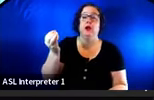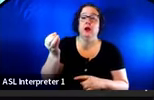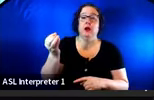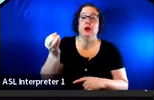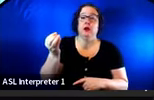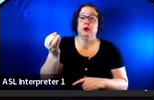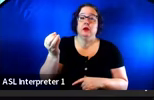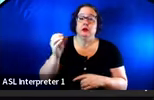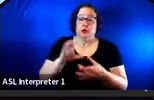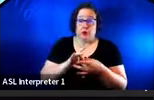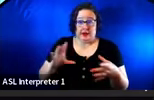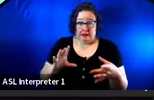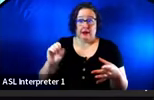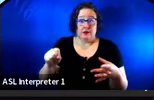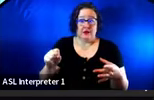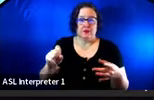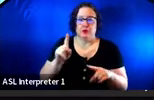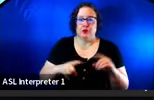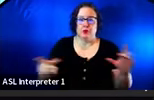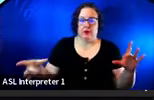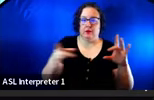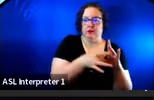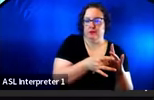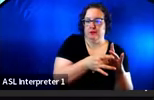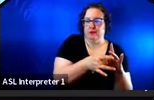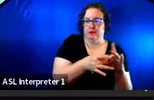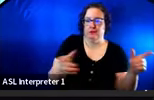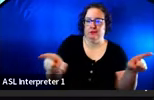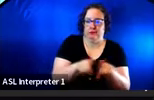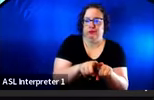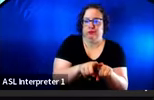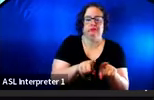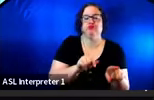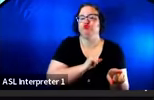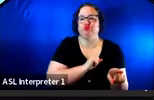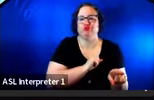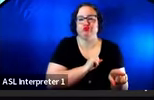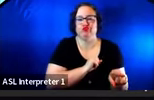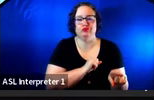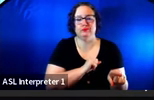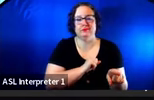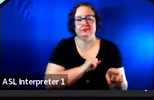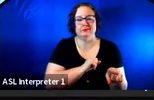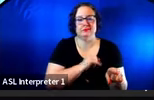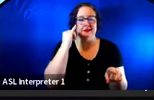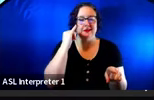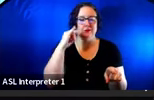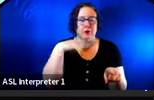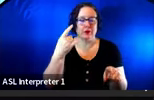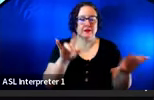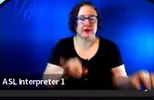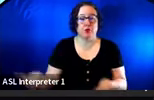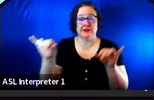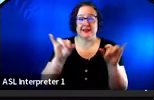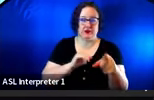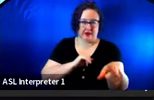them together besides typically through what looks like a standard controller. So